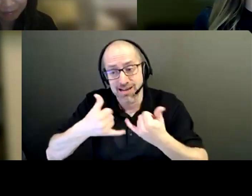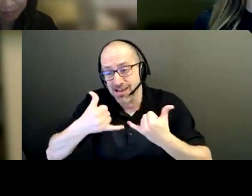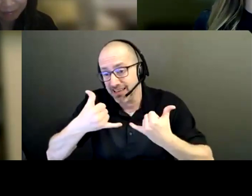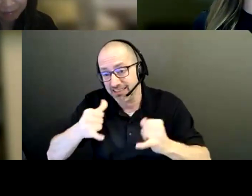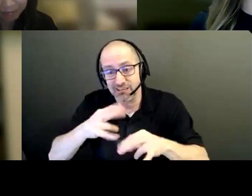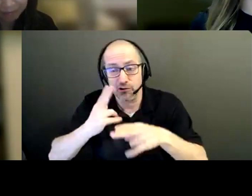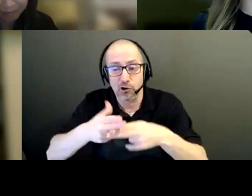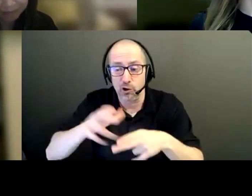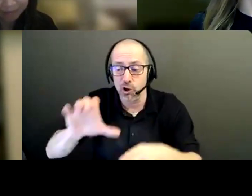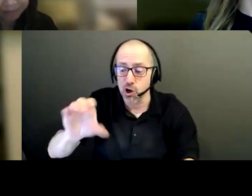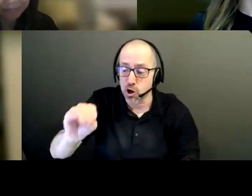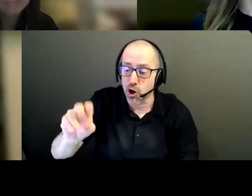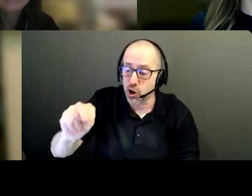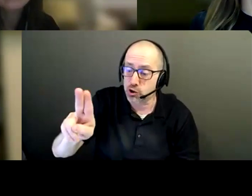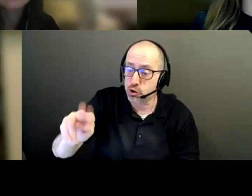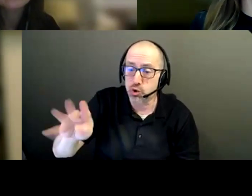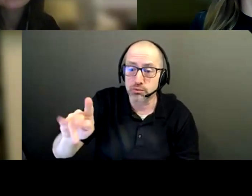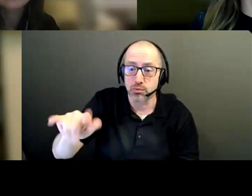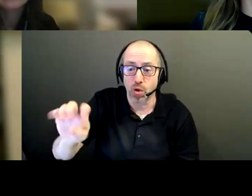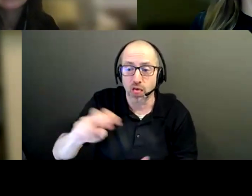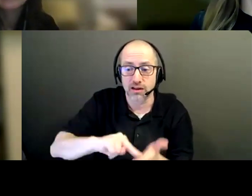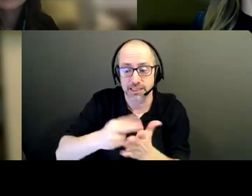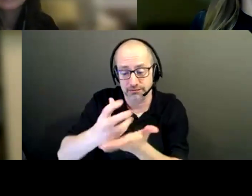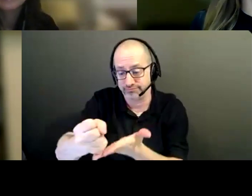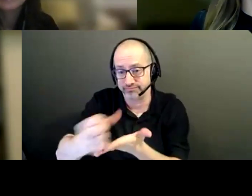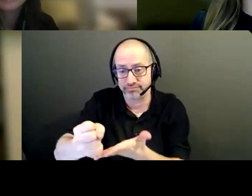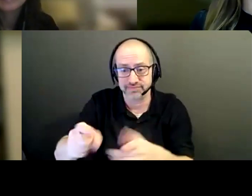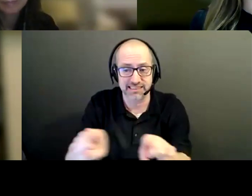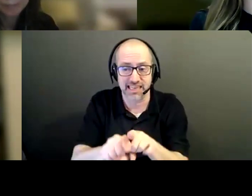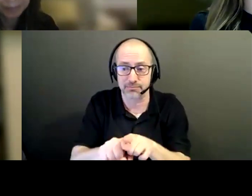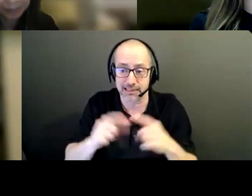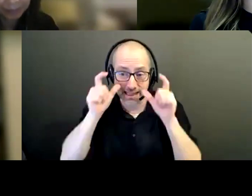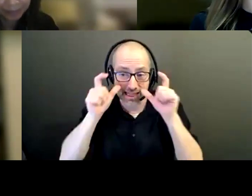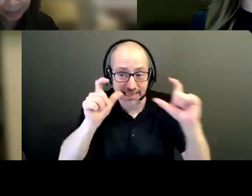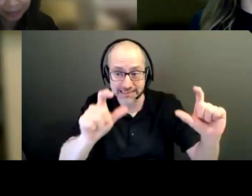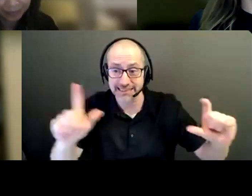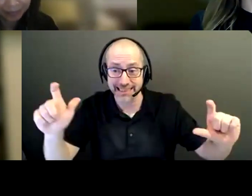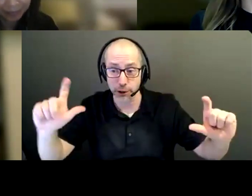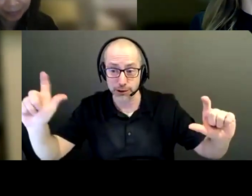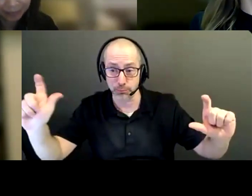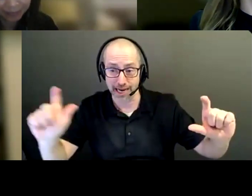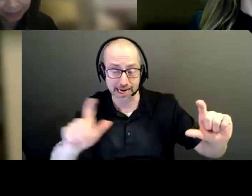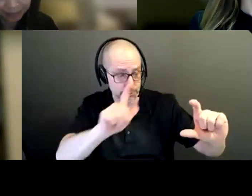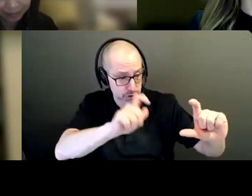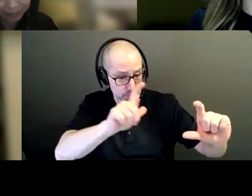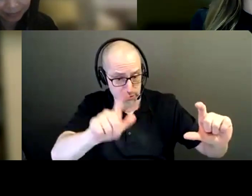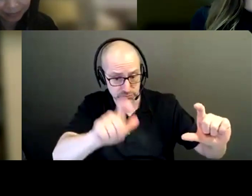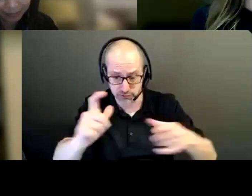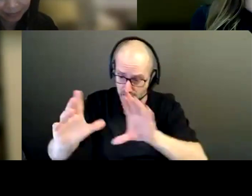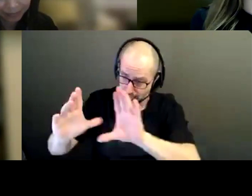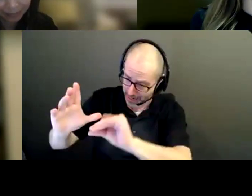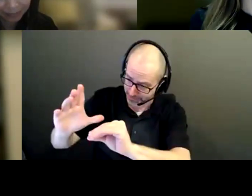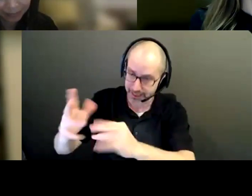consumable item, similar to like a eyeglass cleaner or something like that. Wipes, toothbrushes.